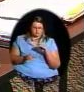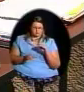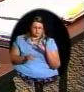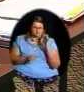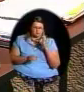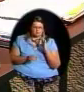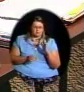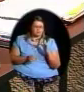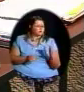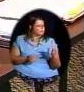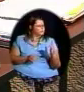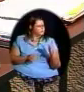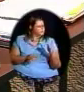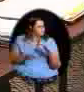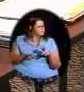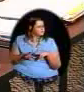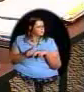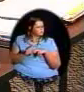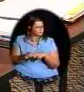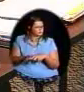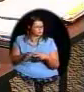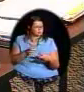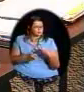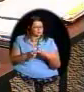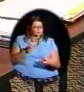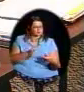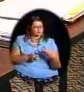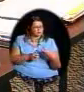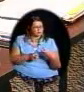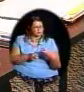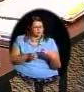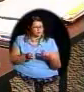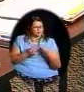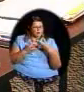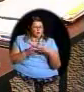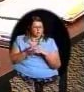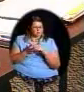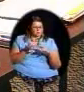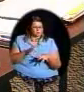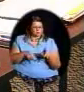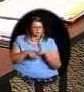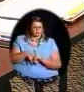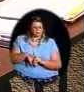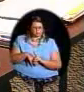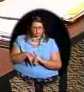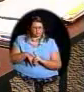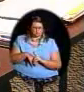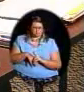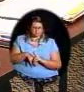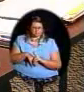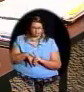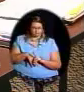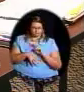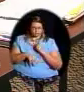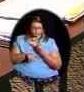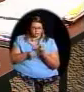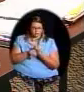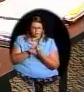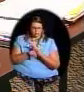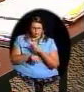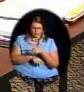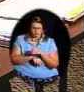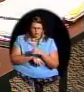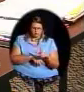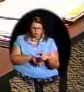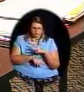appear, without knowing how many students the city uses in those programs, which we do not have. We just rent the pool and we